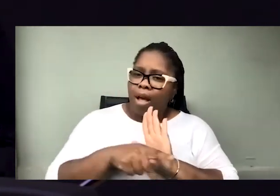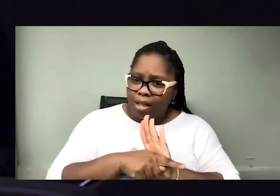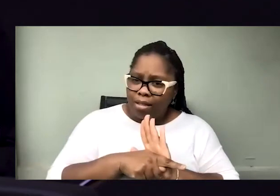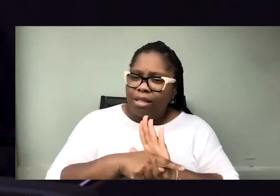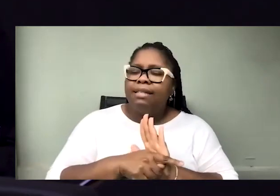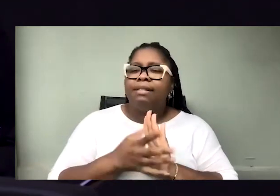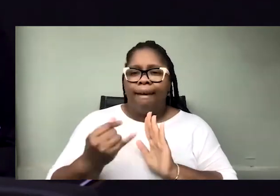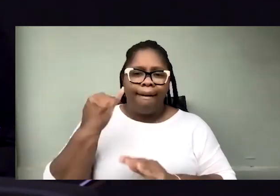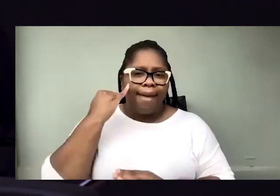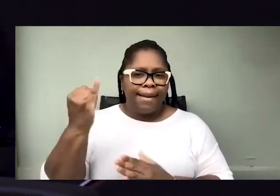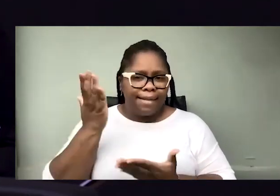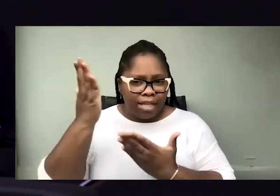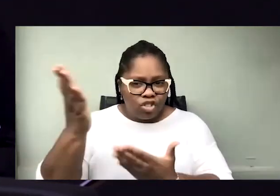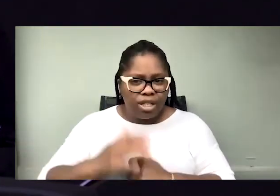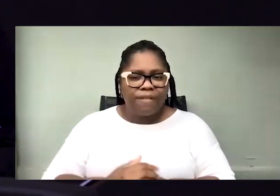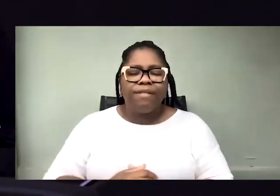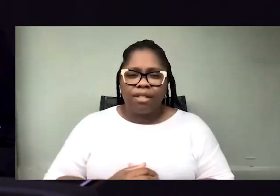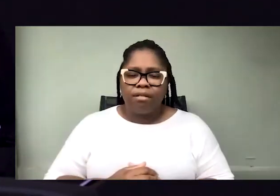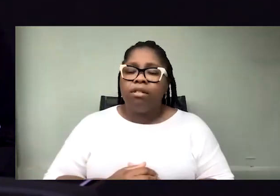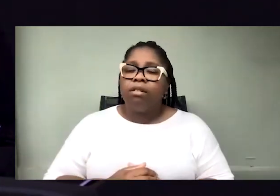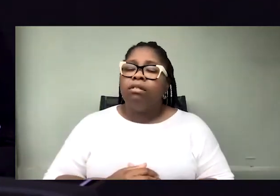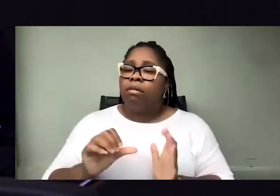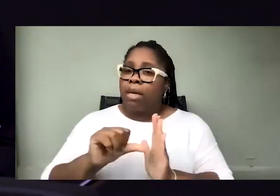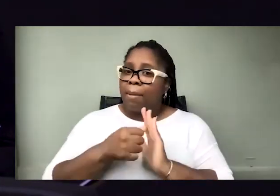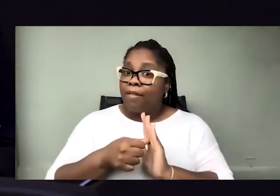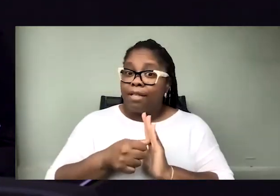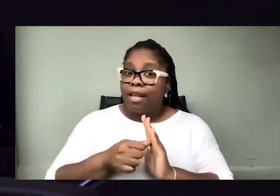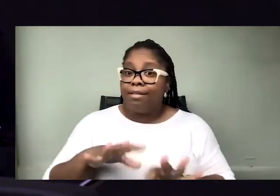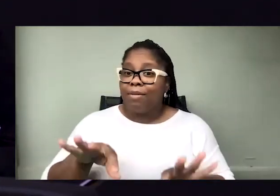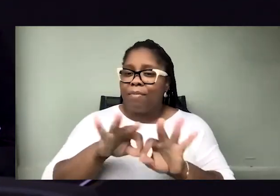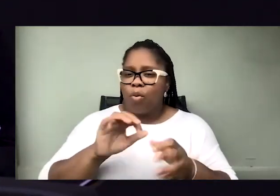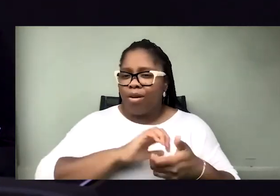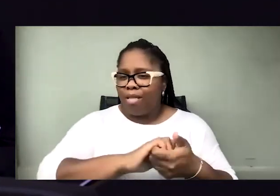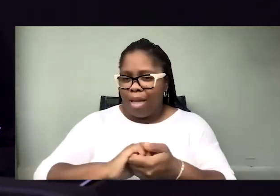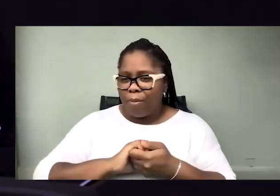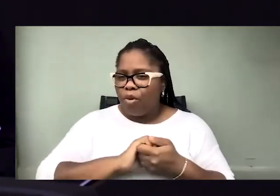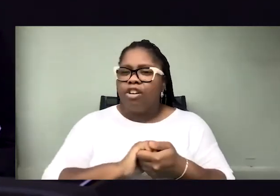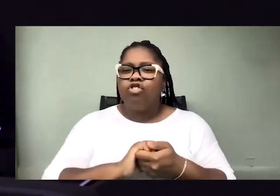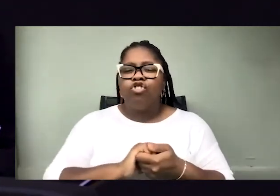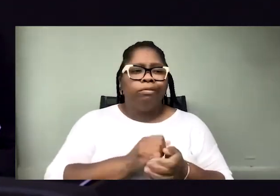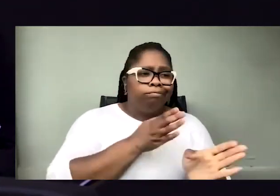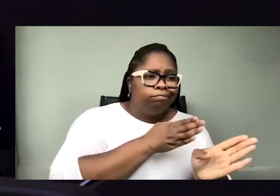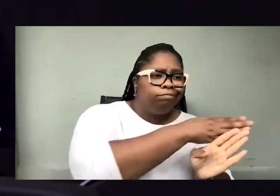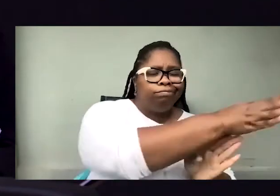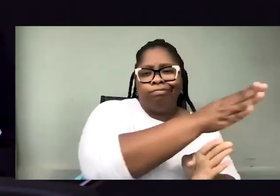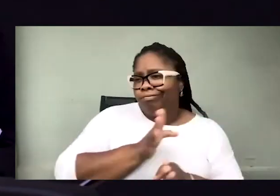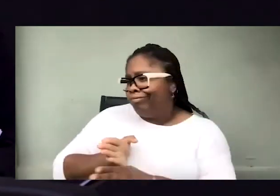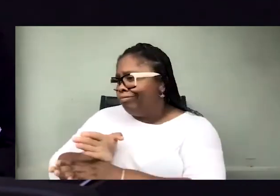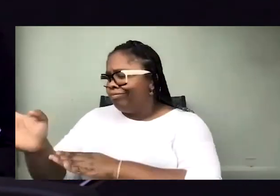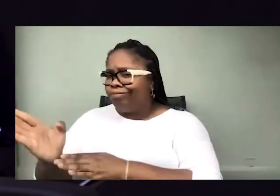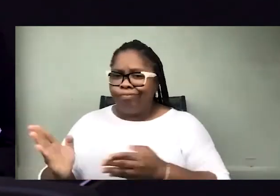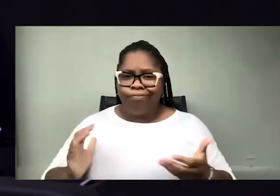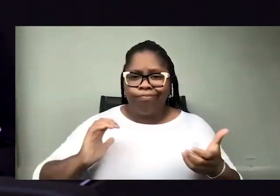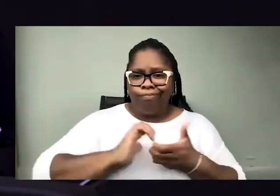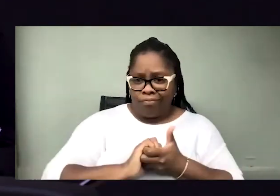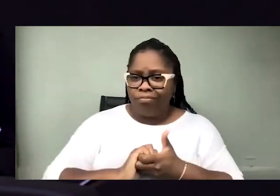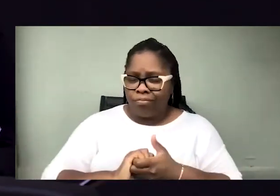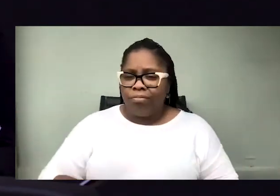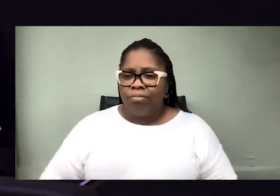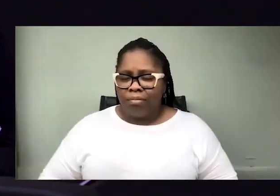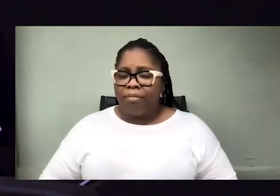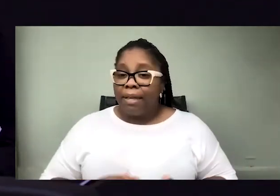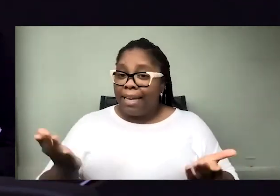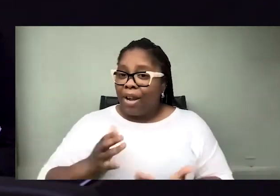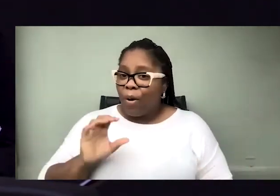and initiatives. It emphasizes collaboration and cross-sector partners. In Orange County, we